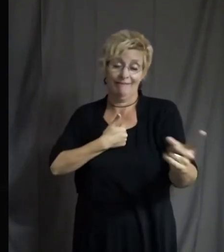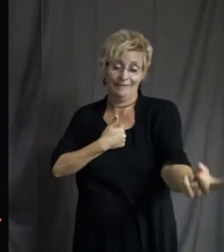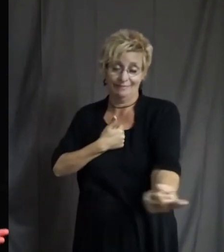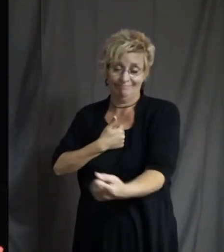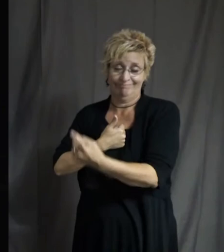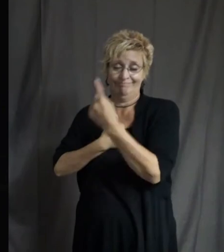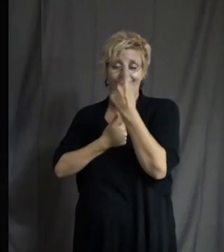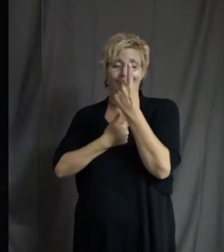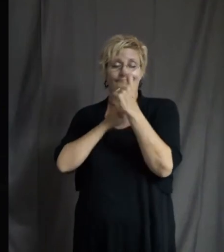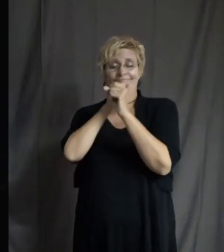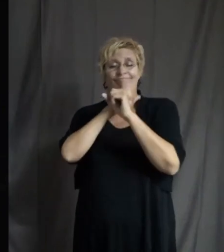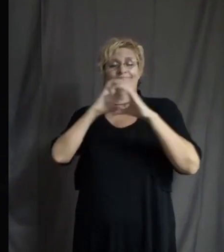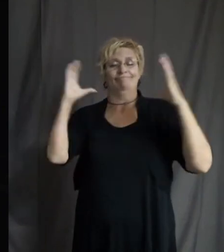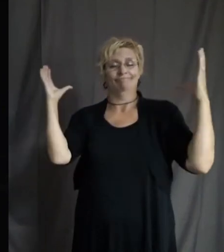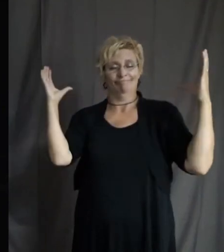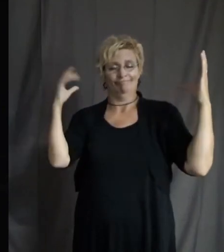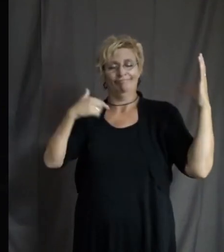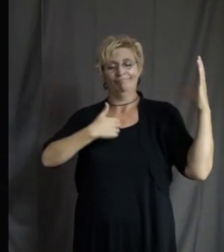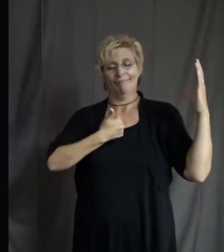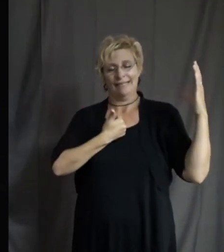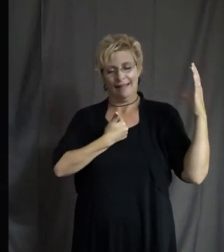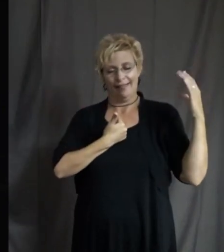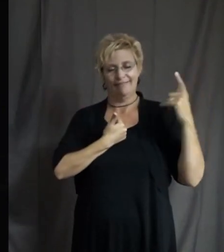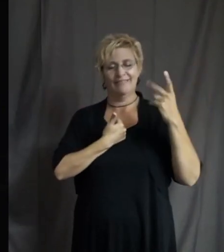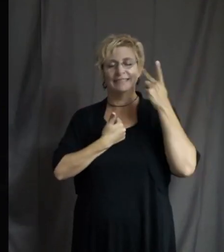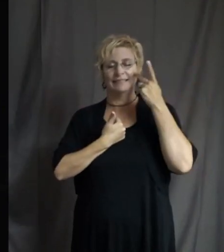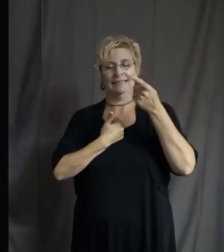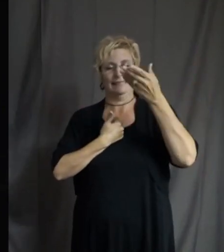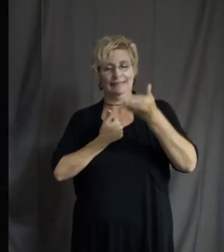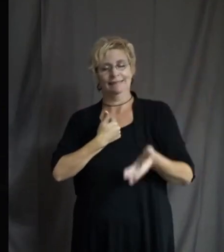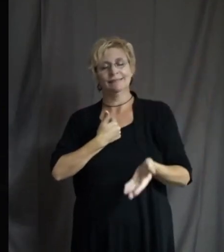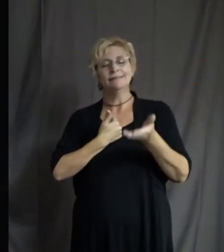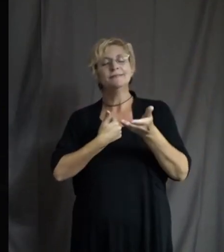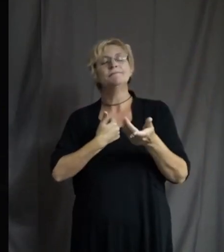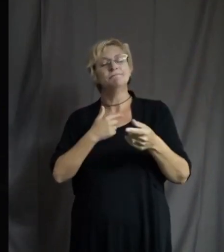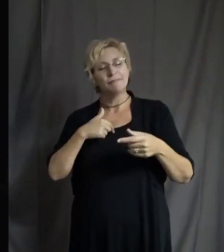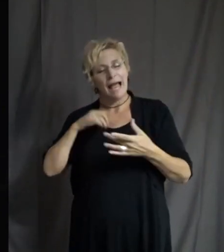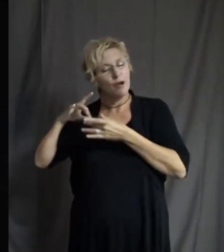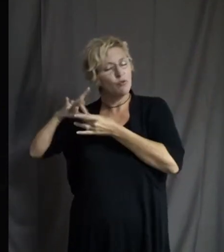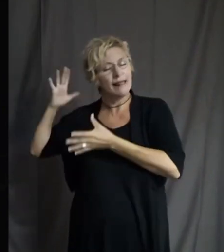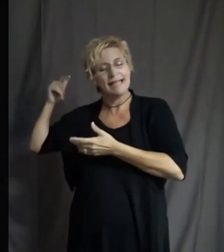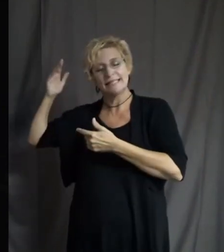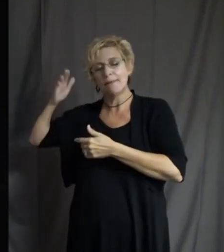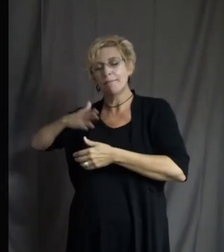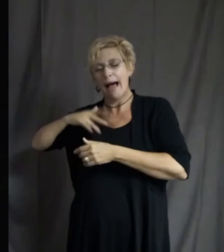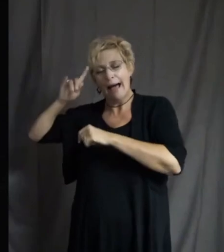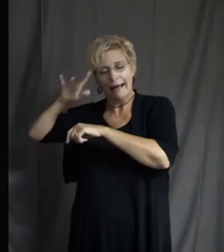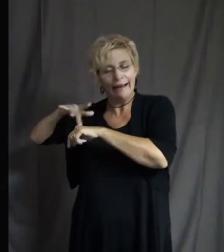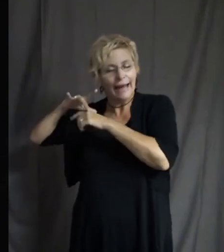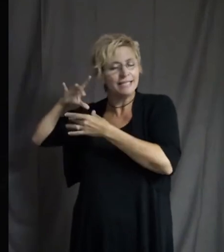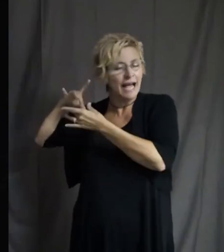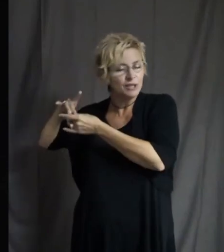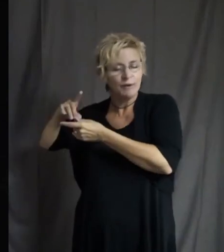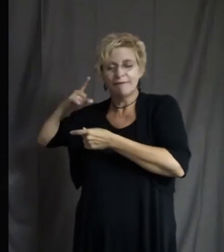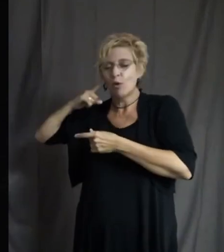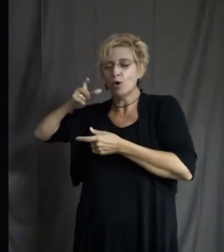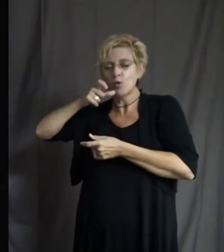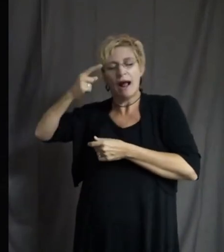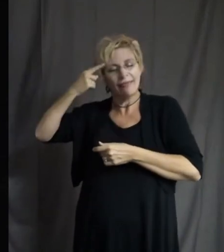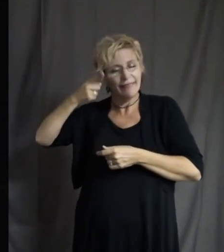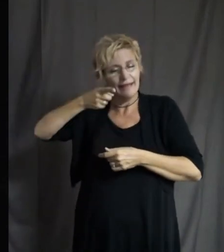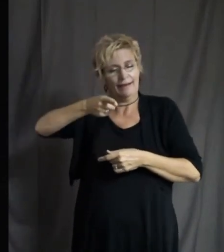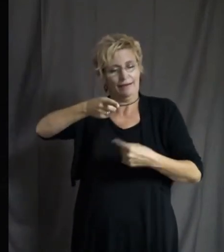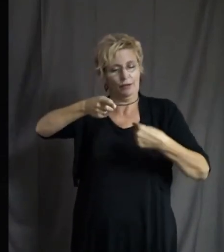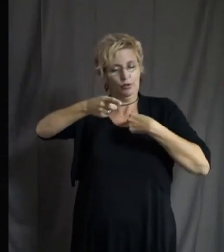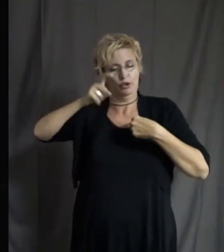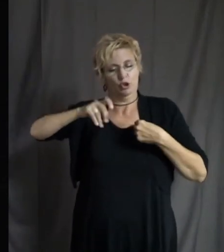And now I'm going to call myself to mind. And I invite you to call yourself there too, to visualize yourself and to say, I release